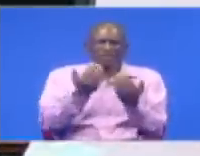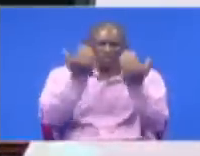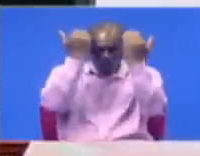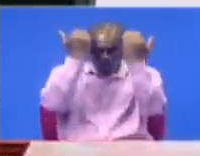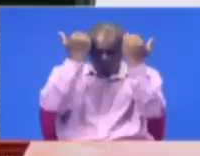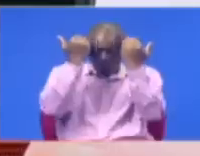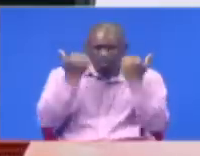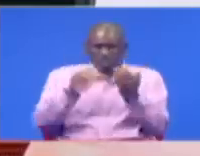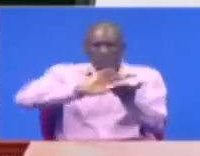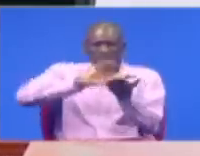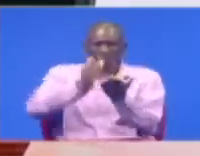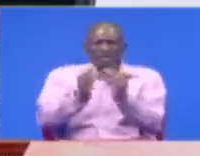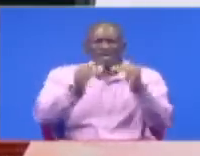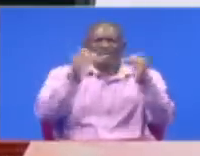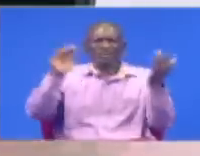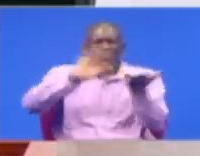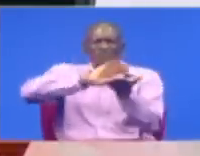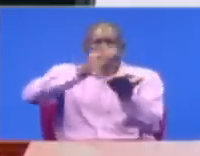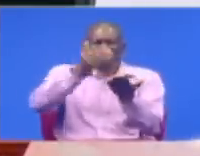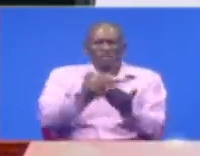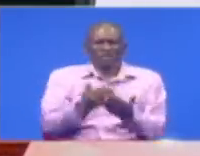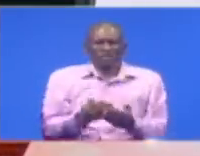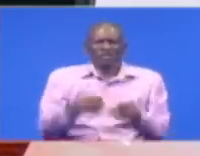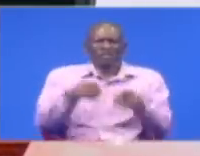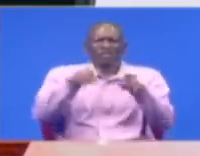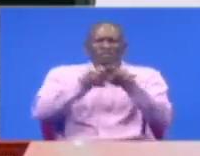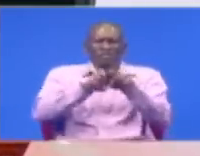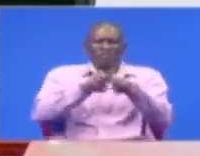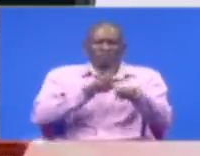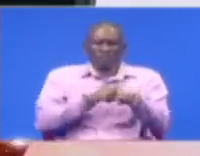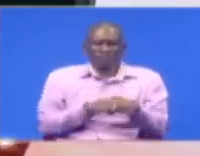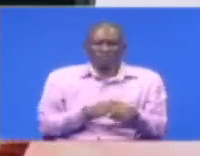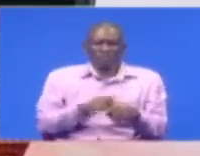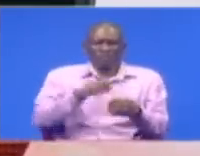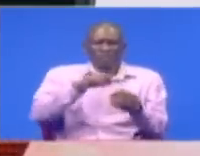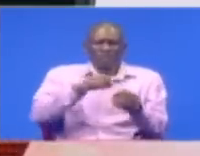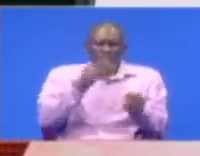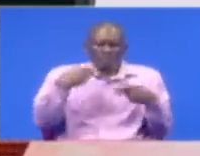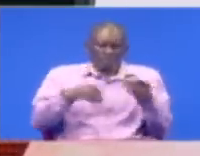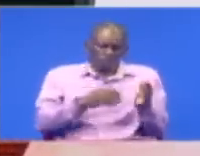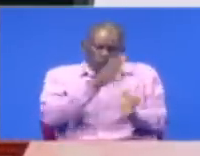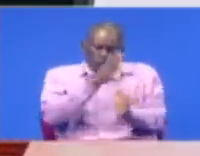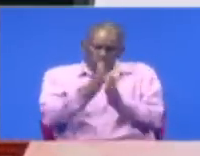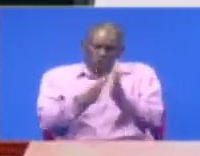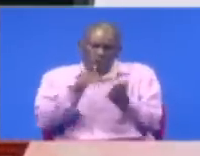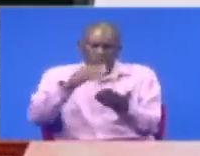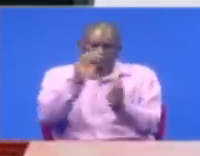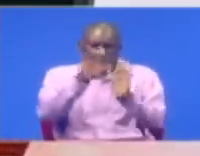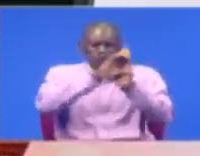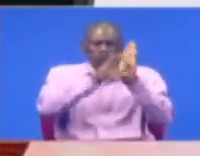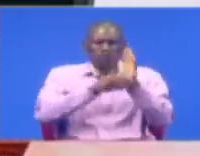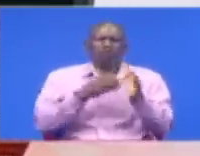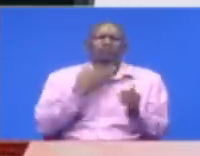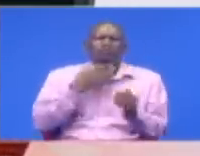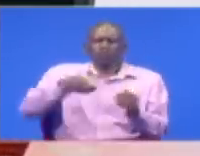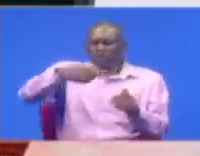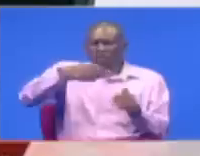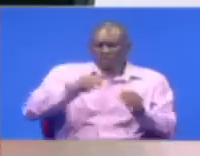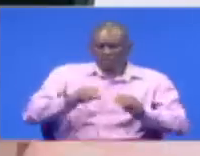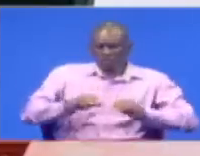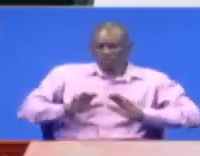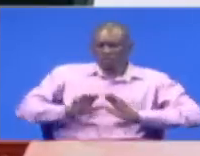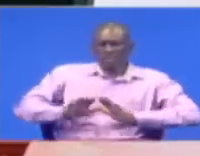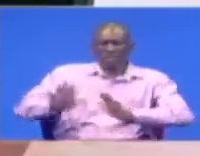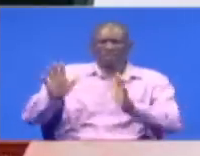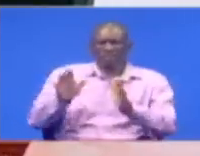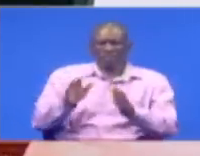the Equalization Fund. Consequently, the framers of this constitution want us to get away from